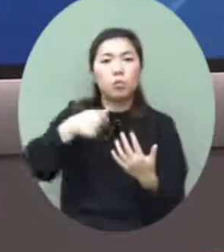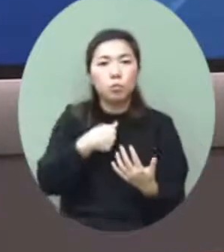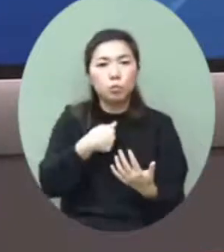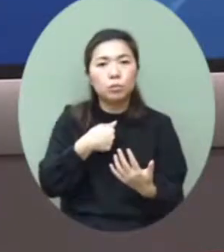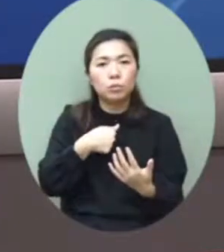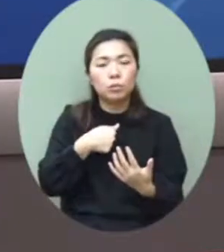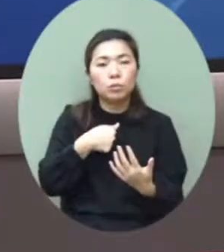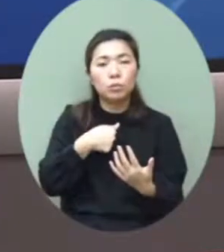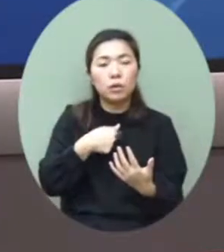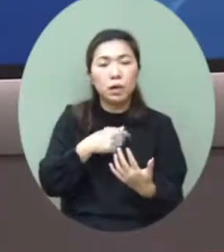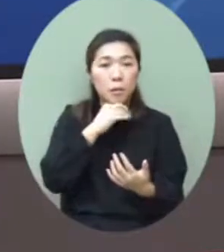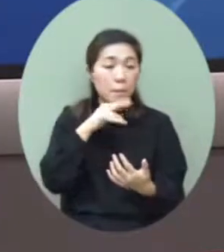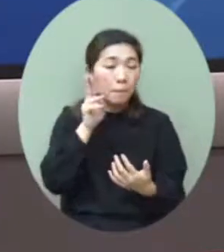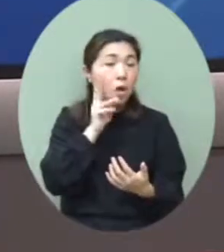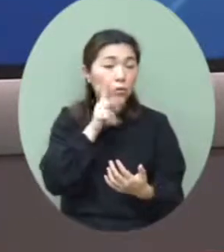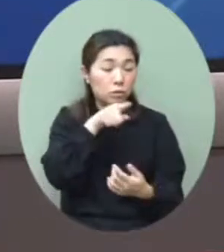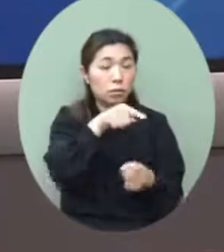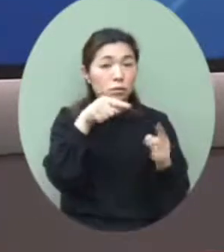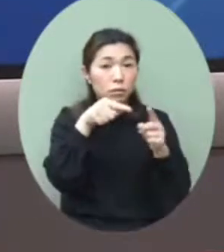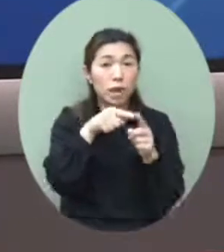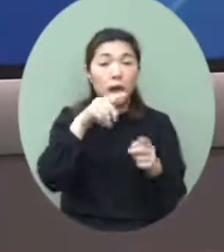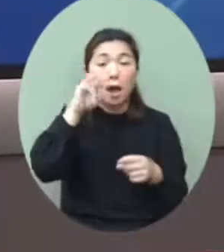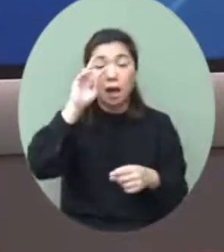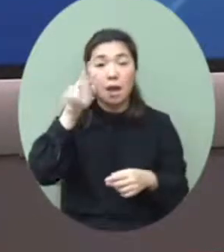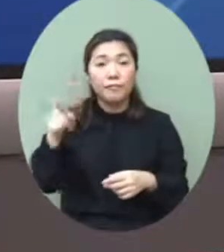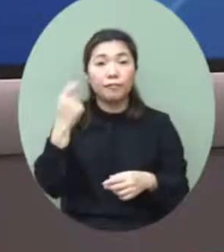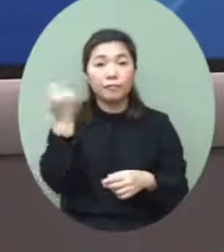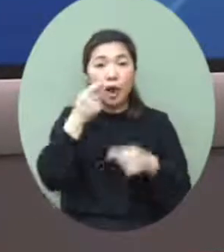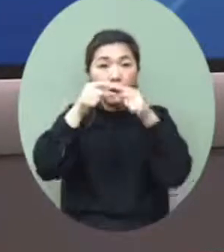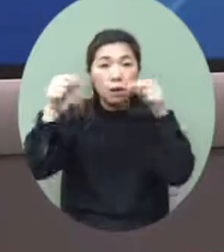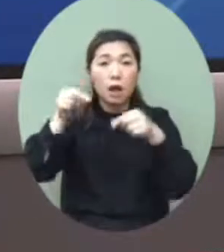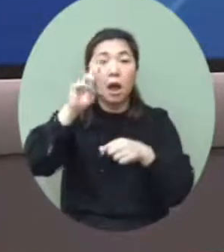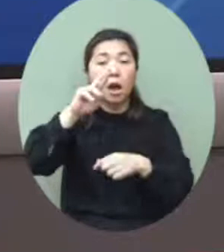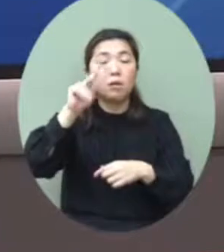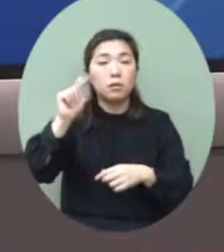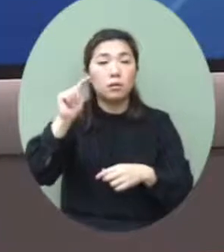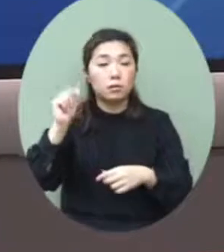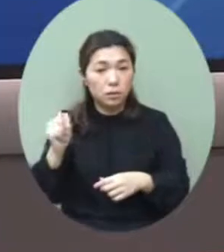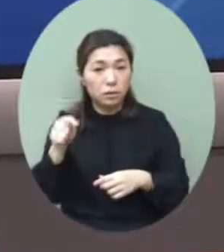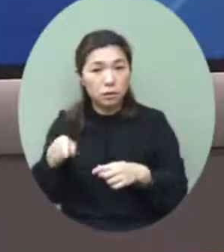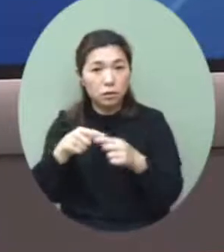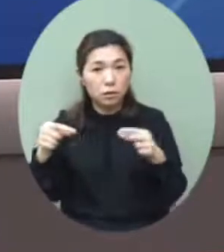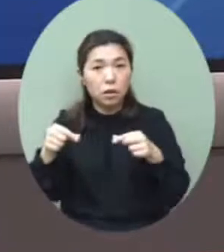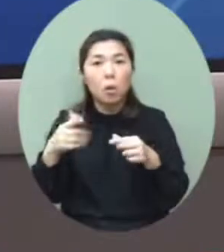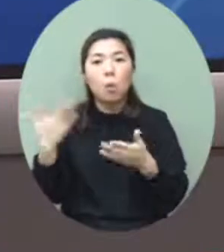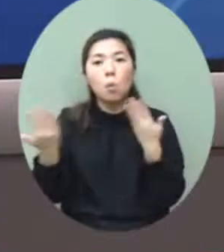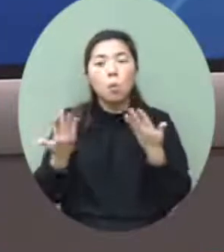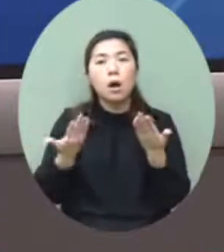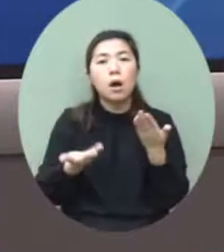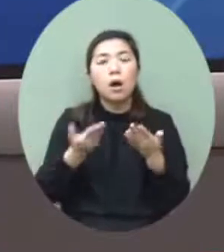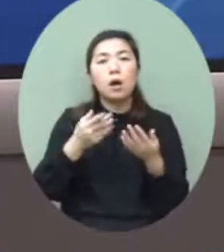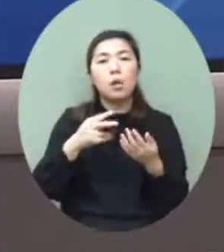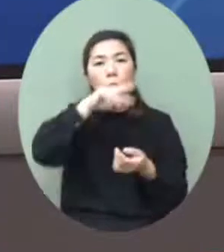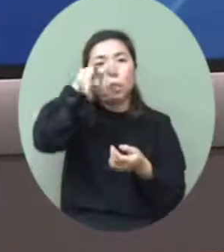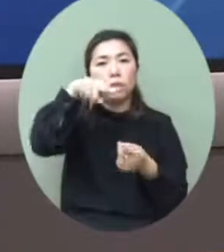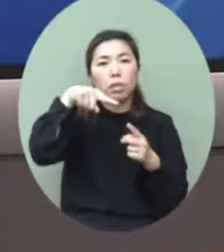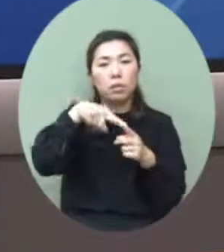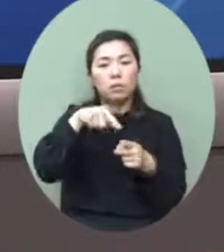receiving the reports, we would carry out random